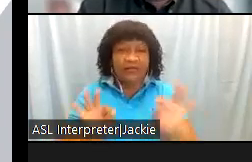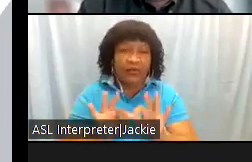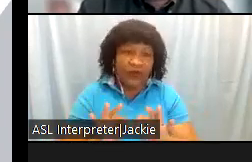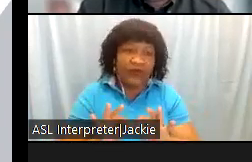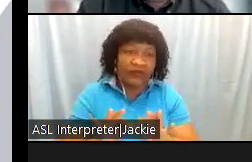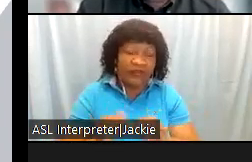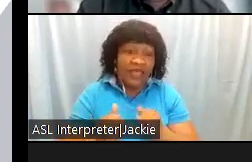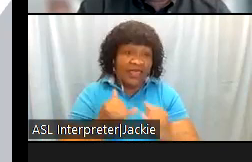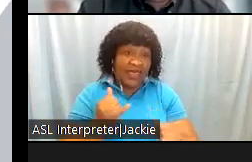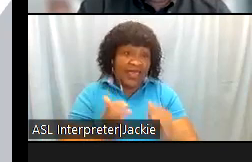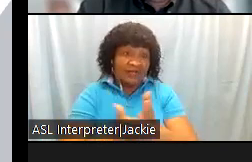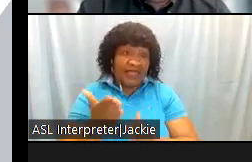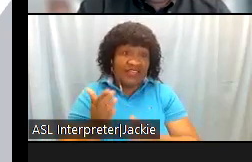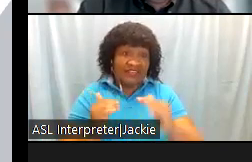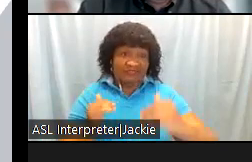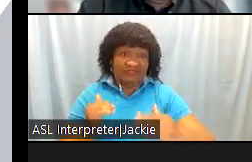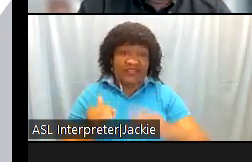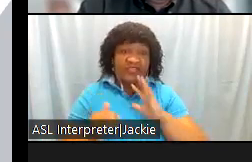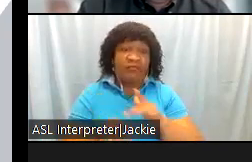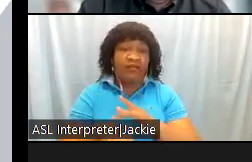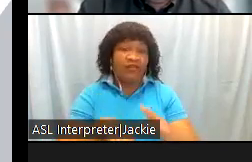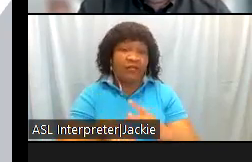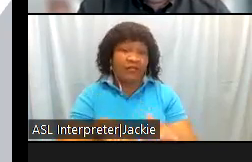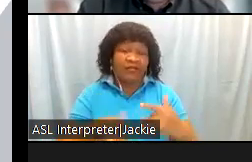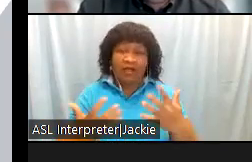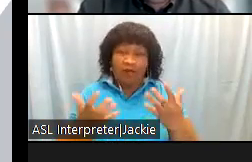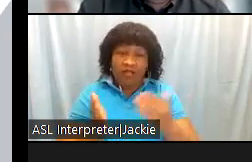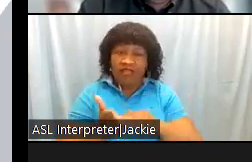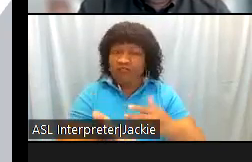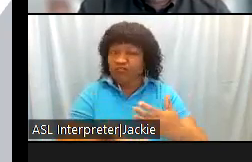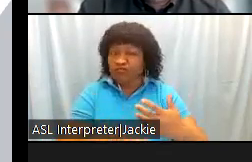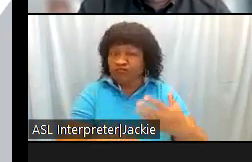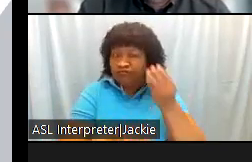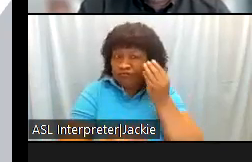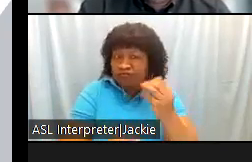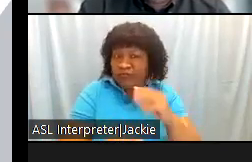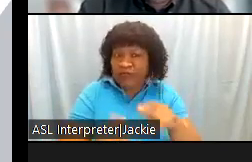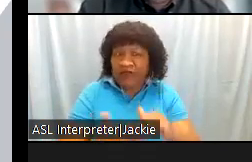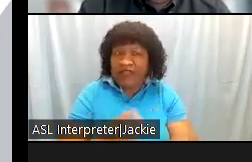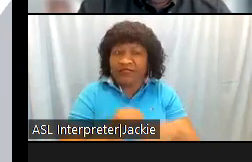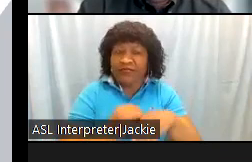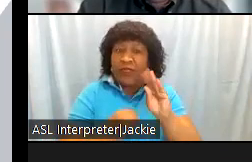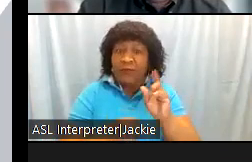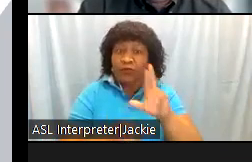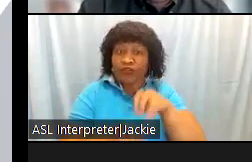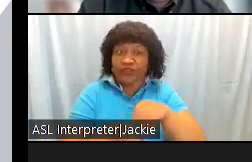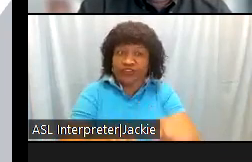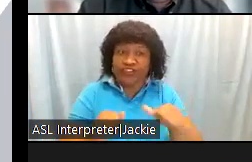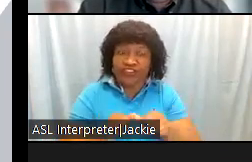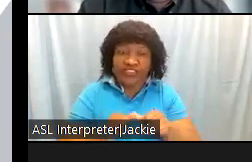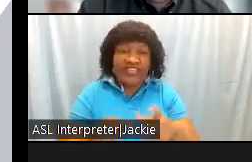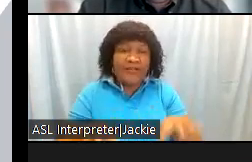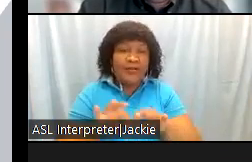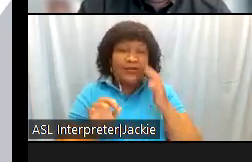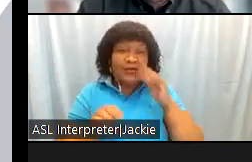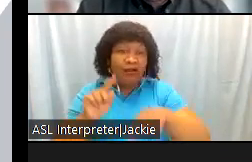The last section there talks about availability, and I just want to touch on that, accessing the booster locally. It's just important to know that sites